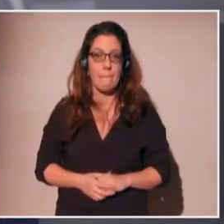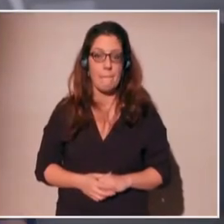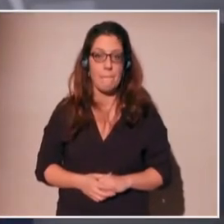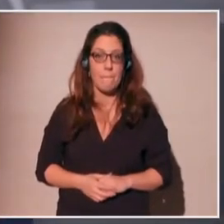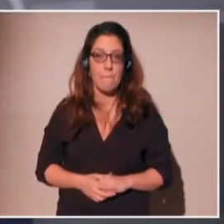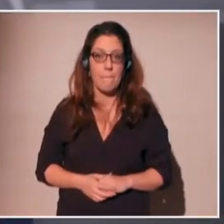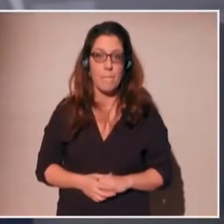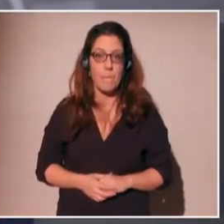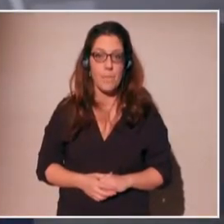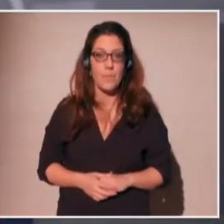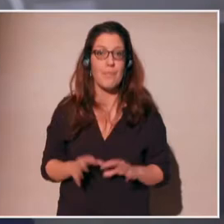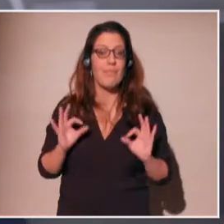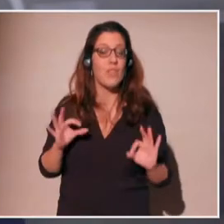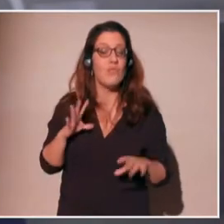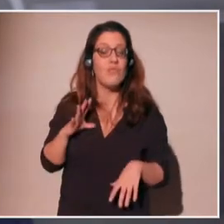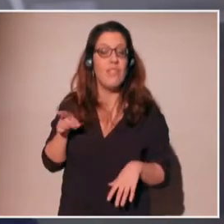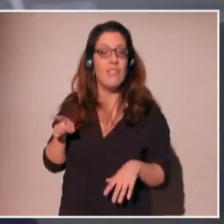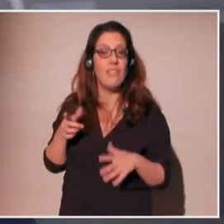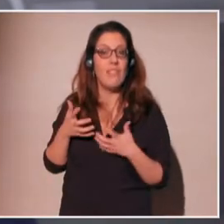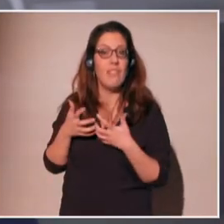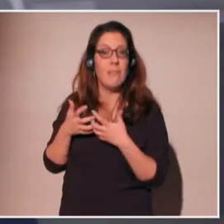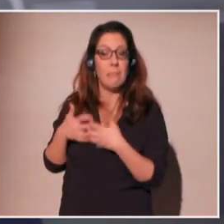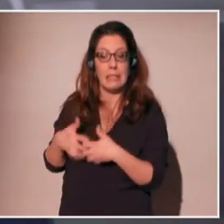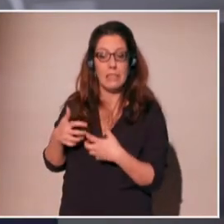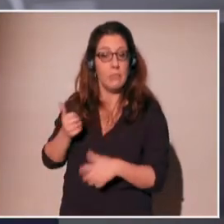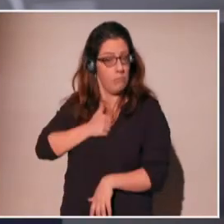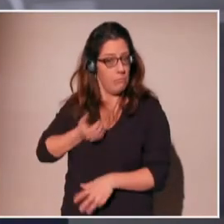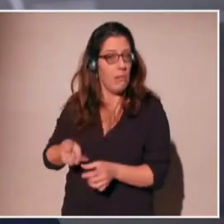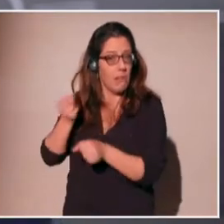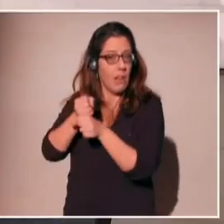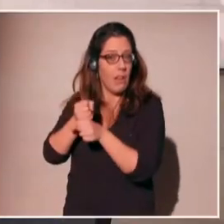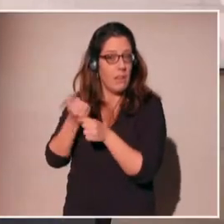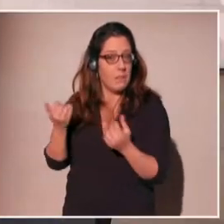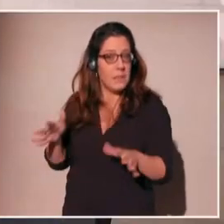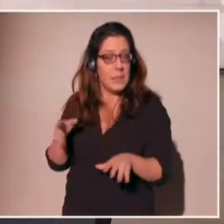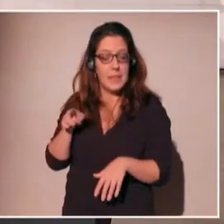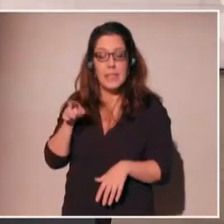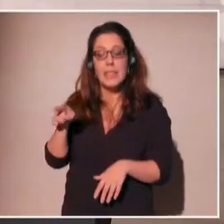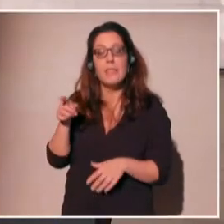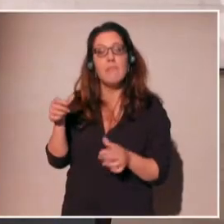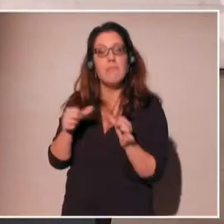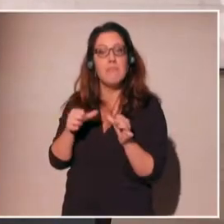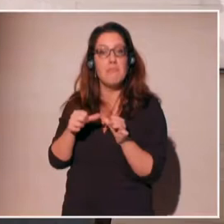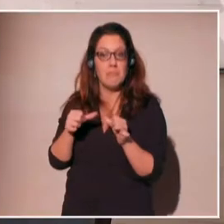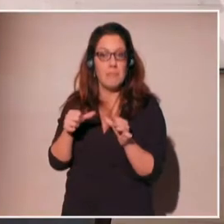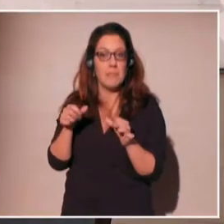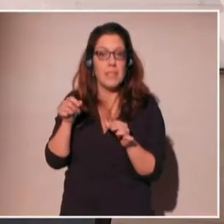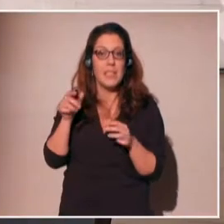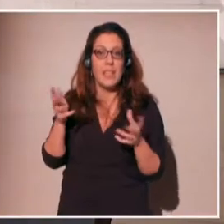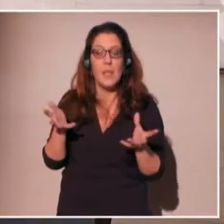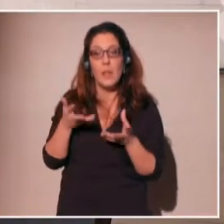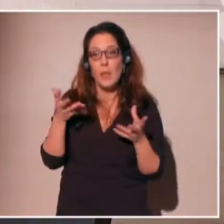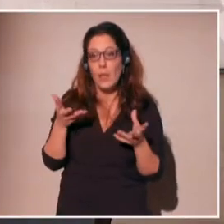millions of news per day and really focus on my profile and coming back to me with just a list of what